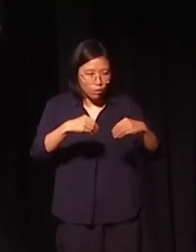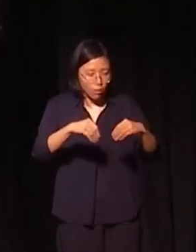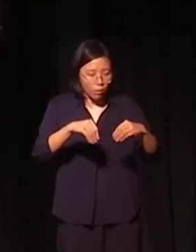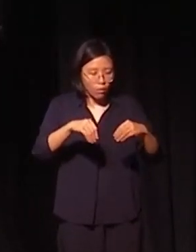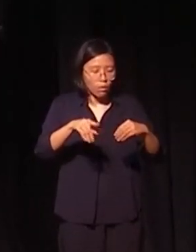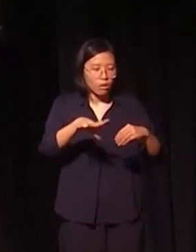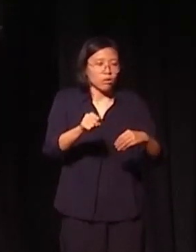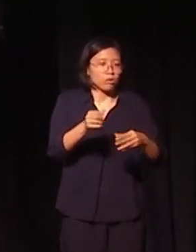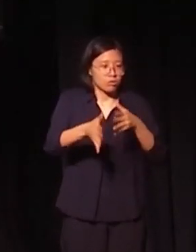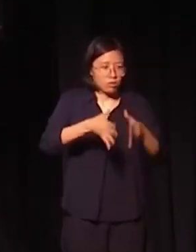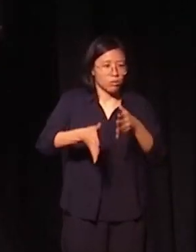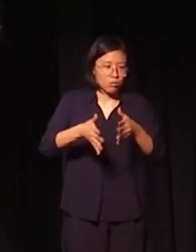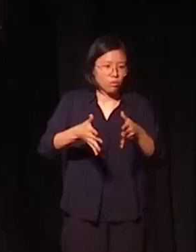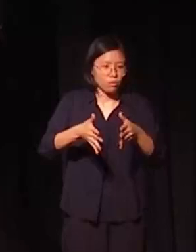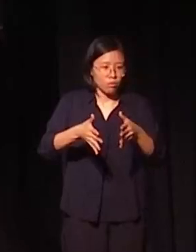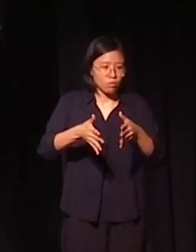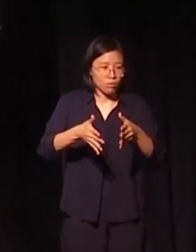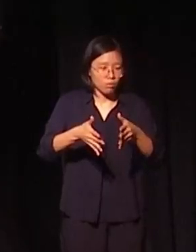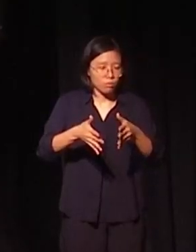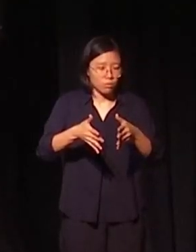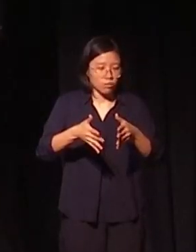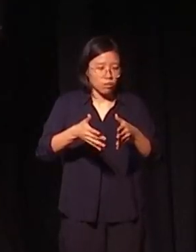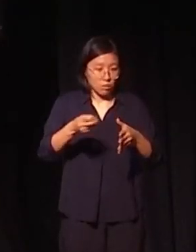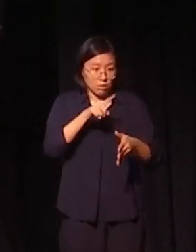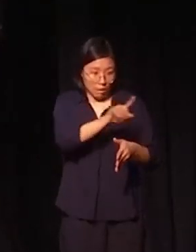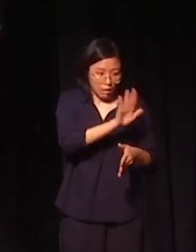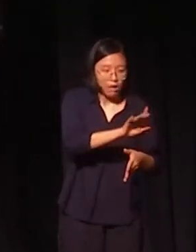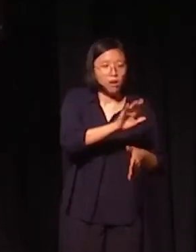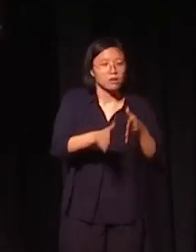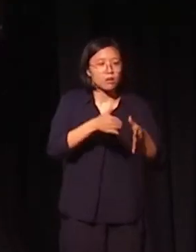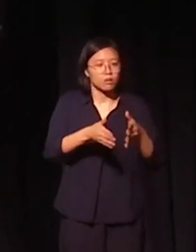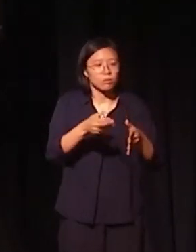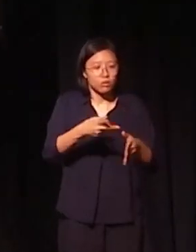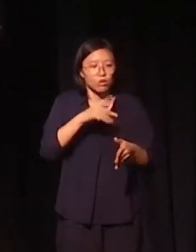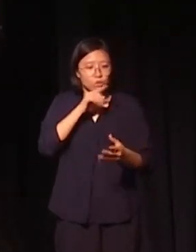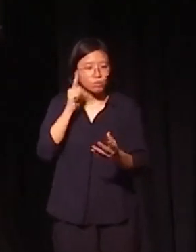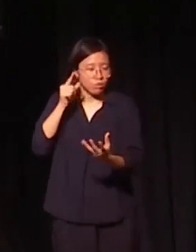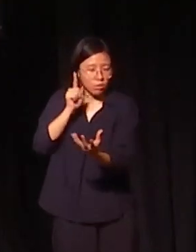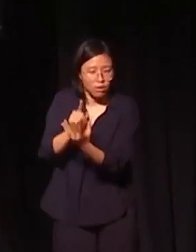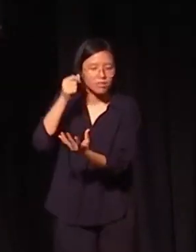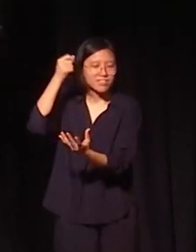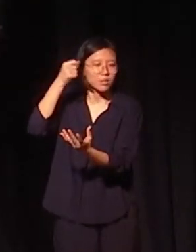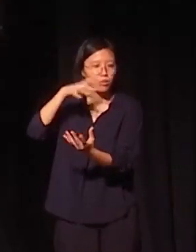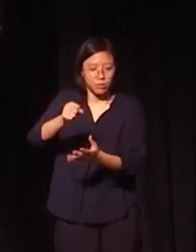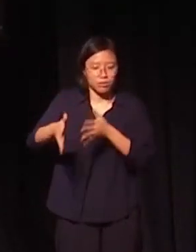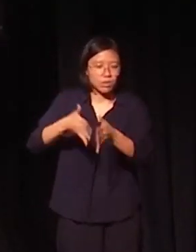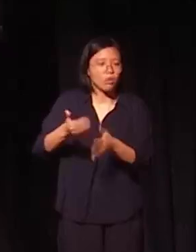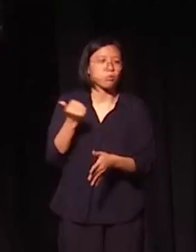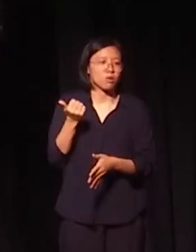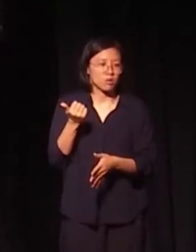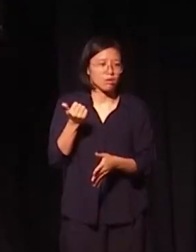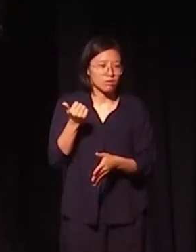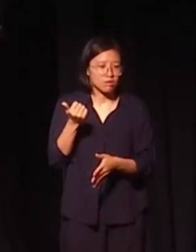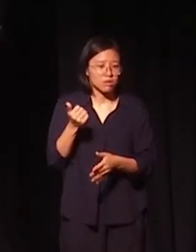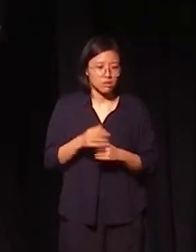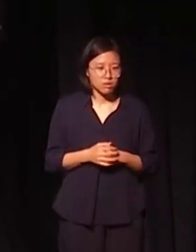sign language, in their preferred sign language, and that also to participate in society using a sign language. Okay,